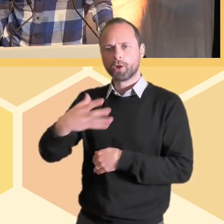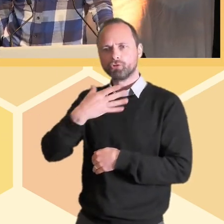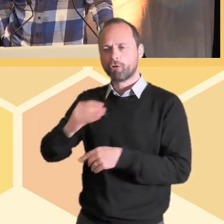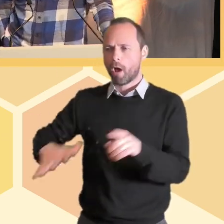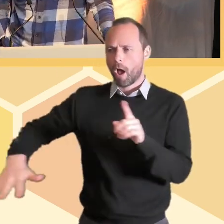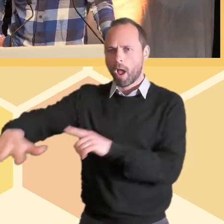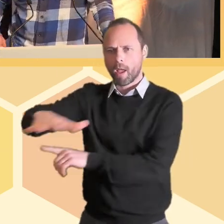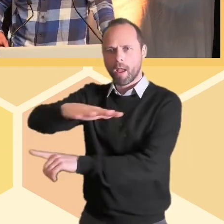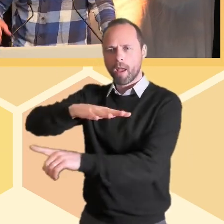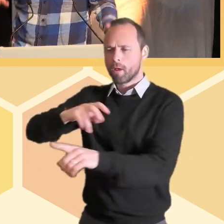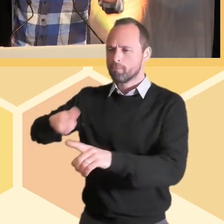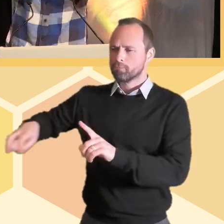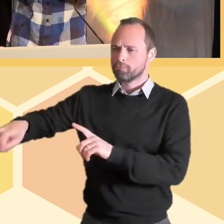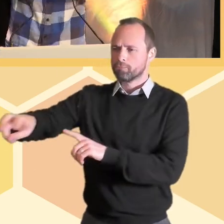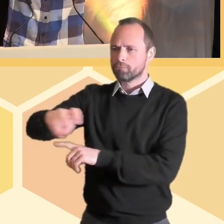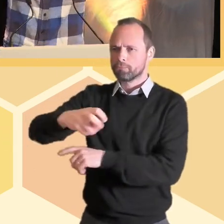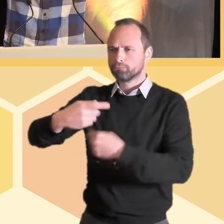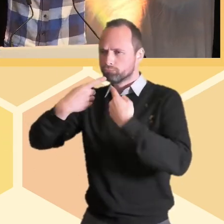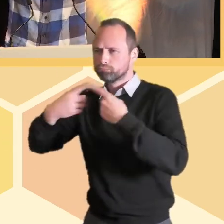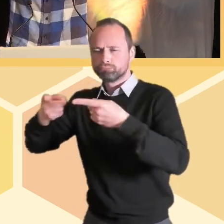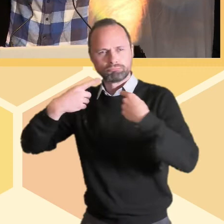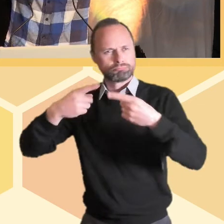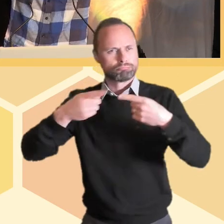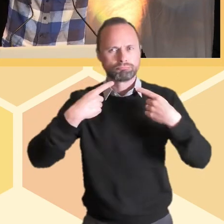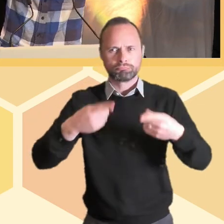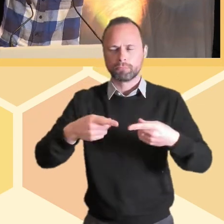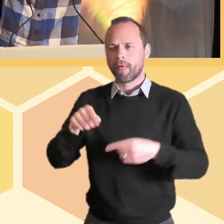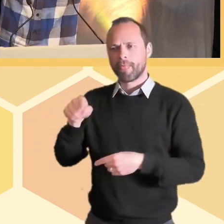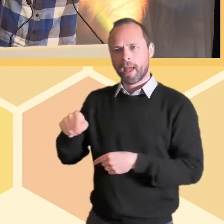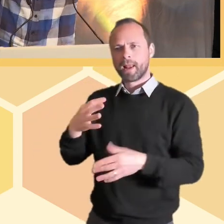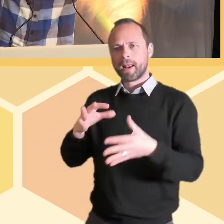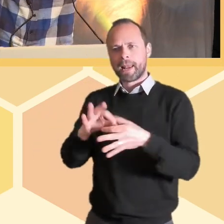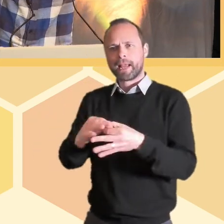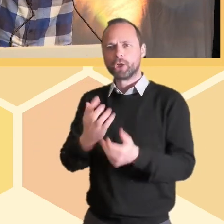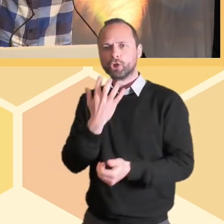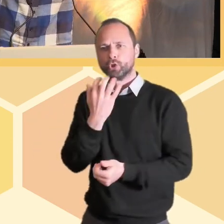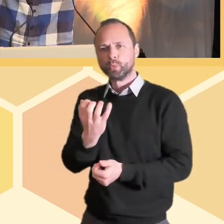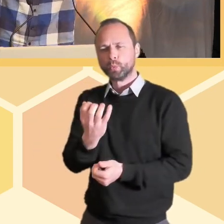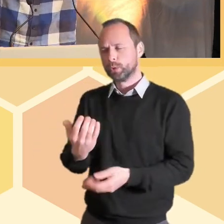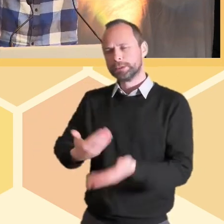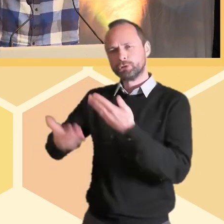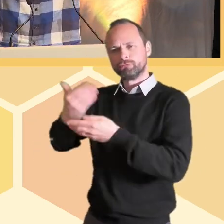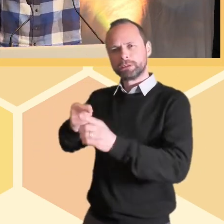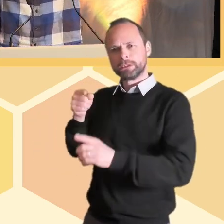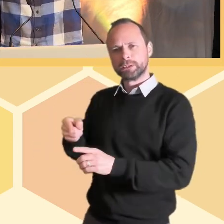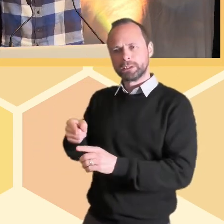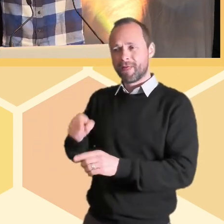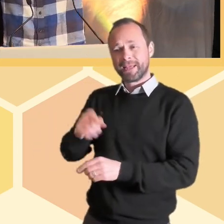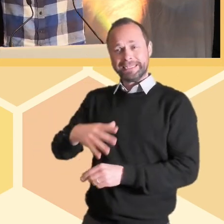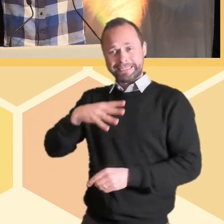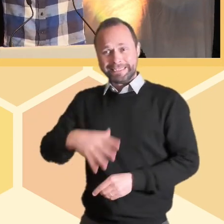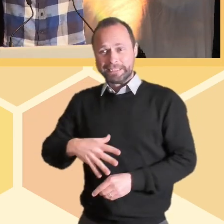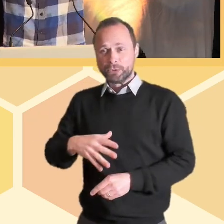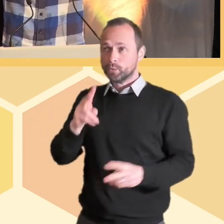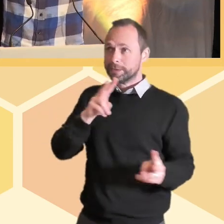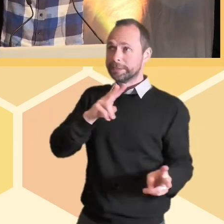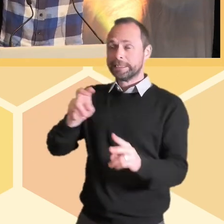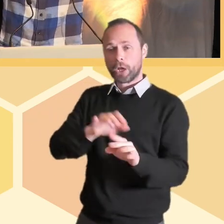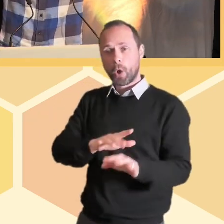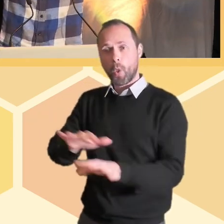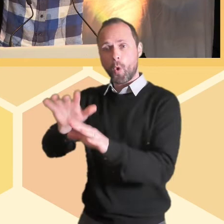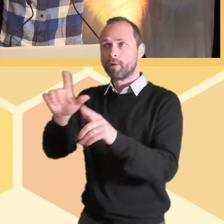the Lord. Initially, that is for a bunch of people who need to hear that the glory of the Lord will be revealed, though they've